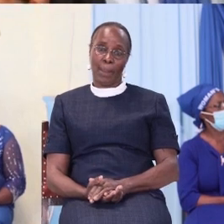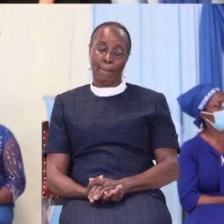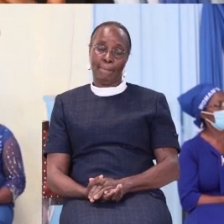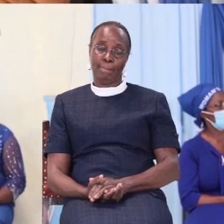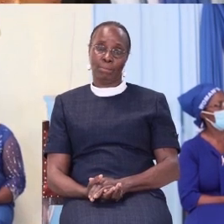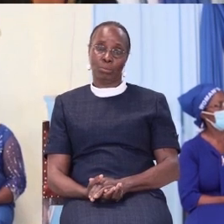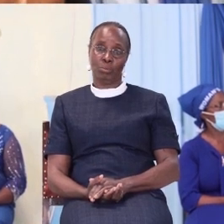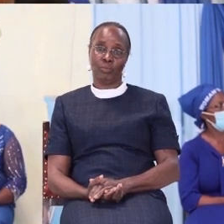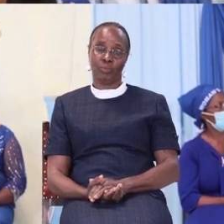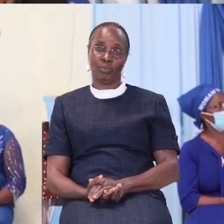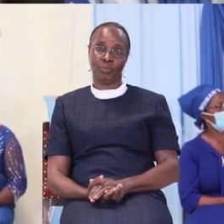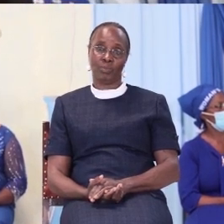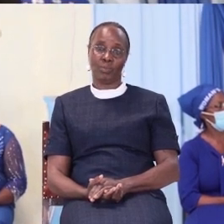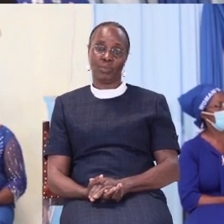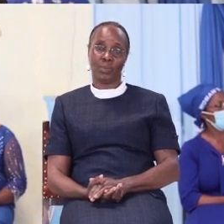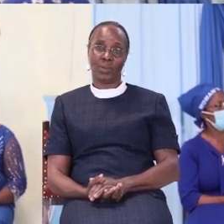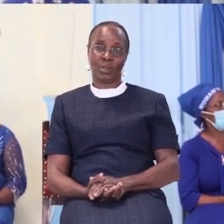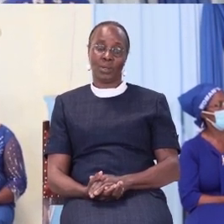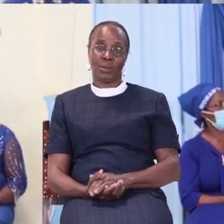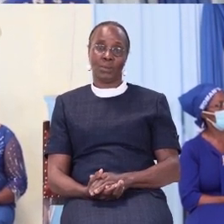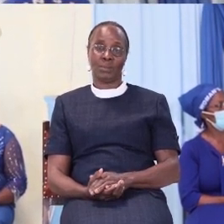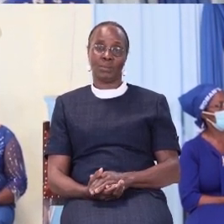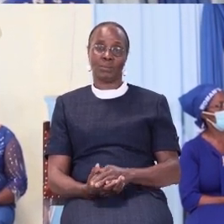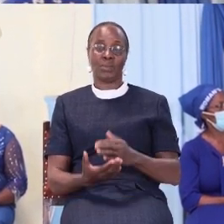be to go through such situations.